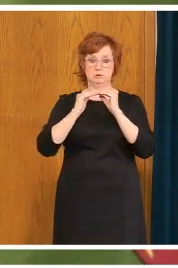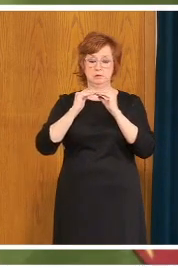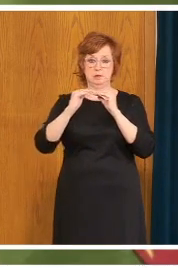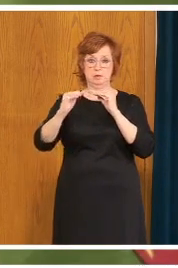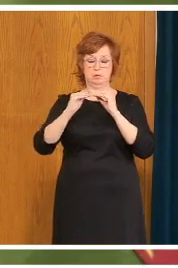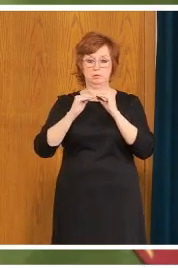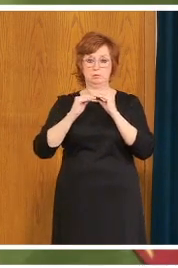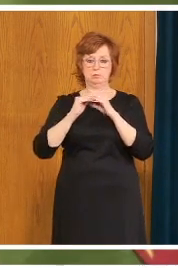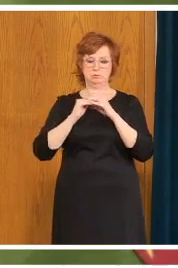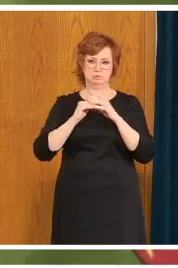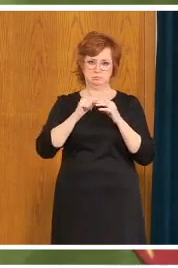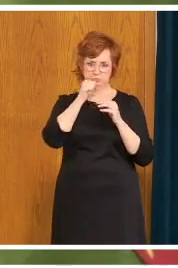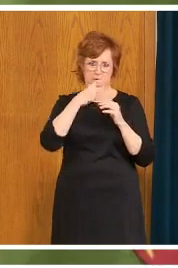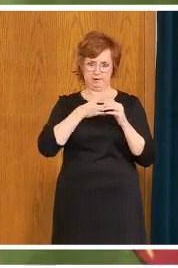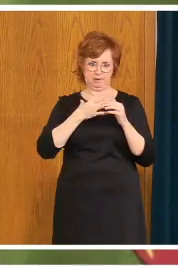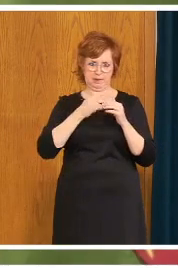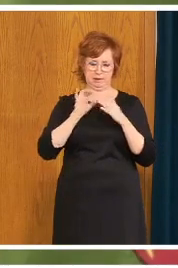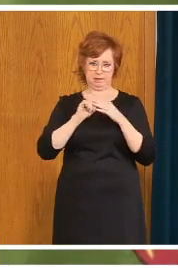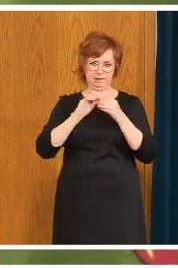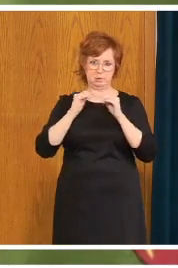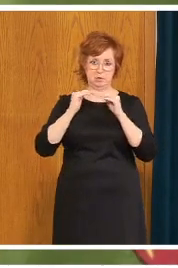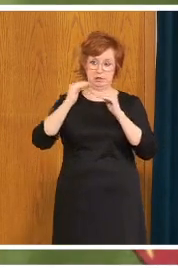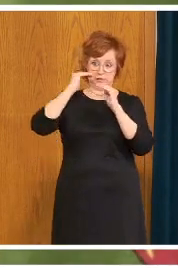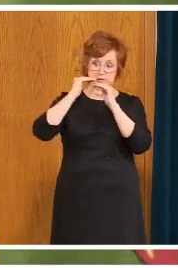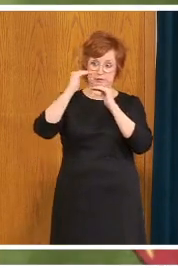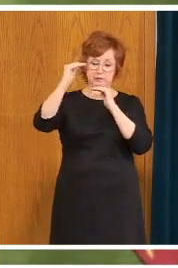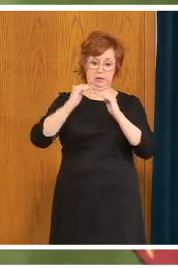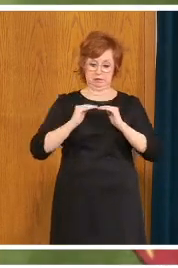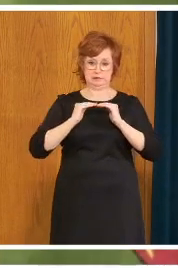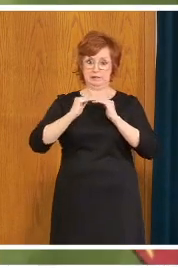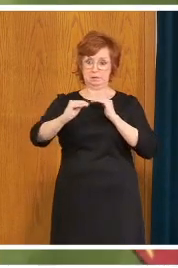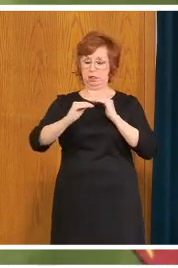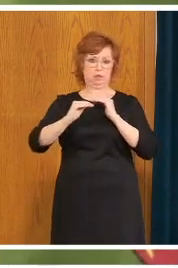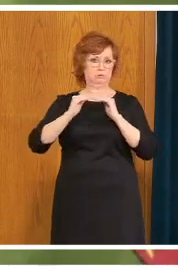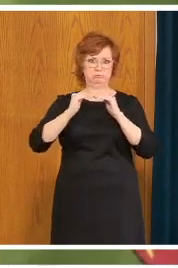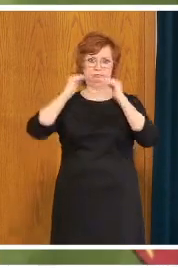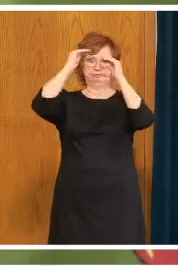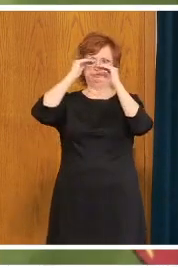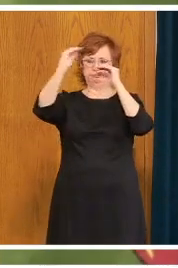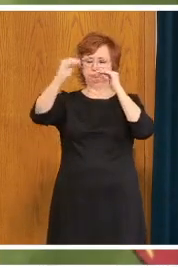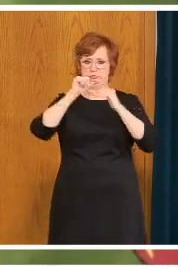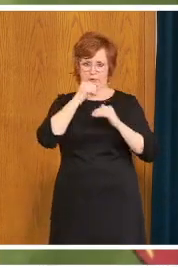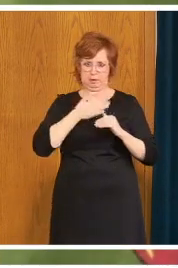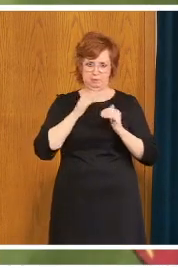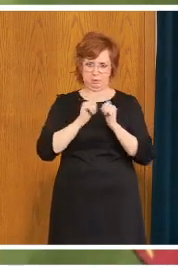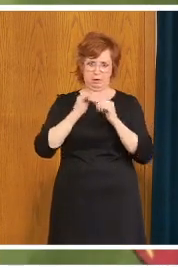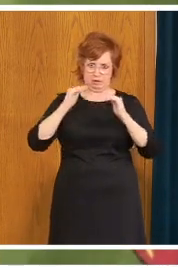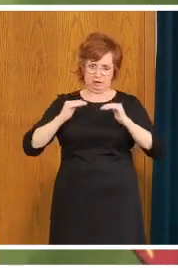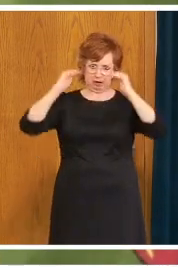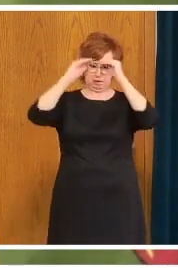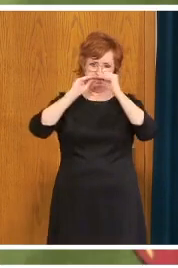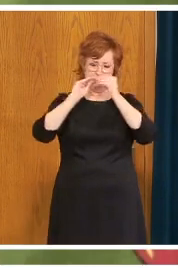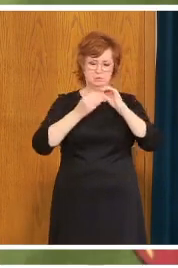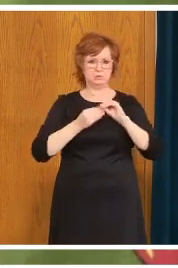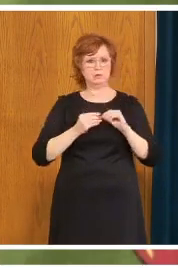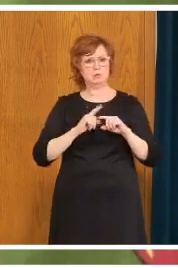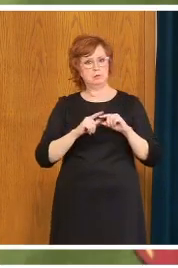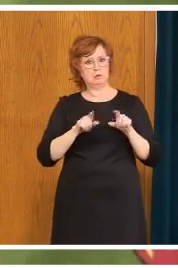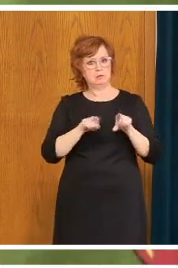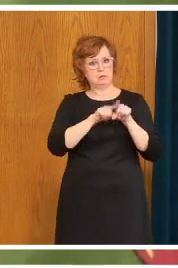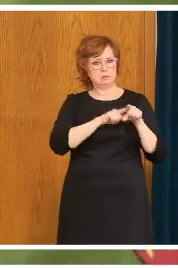number that I would certainly like to see. But I'm also confident in our vaccine program that we're rolling out